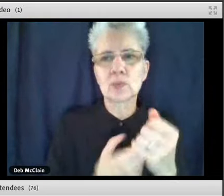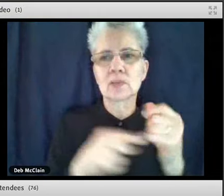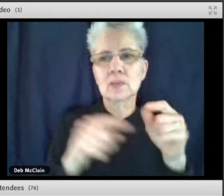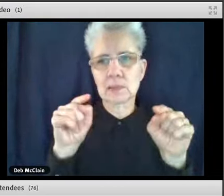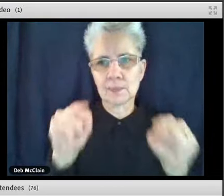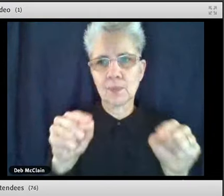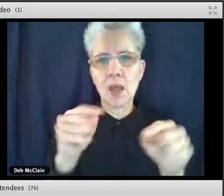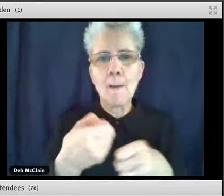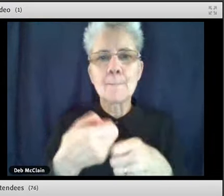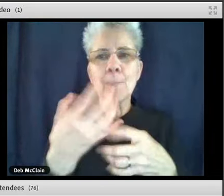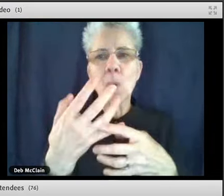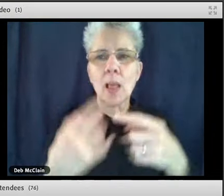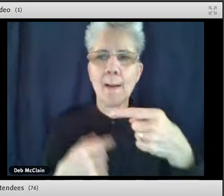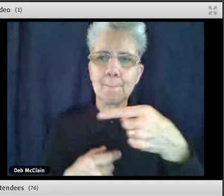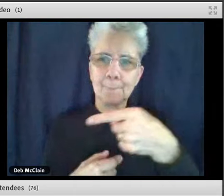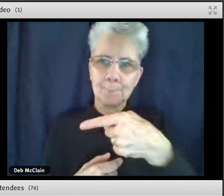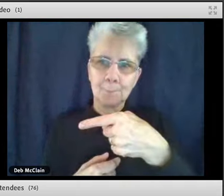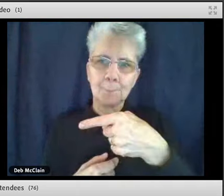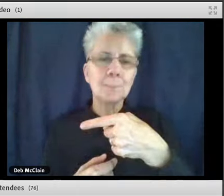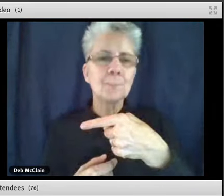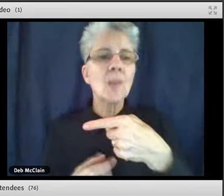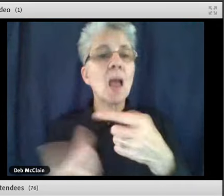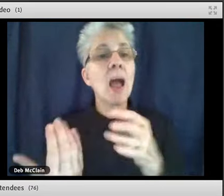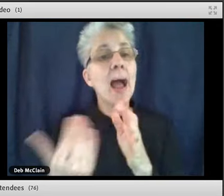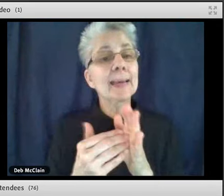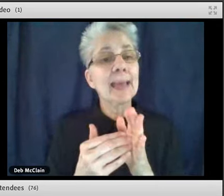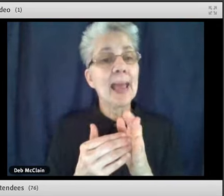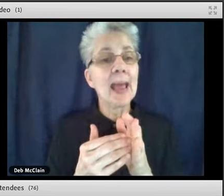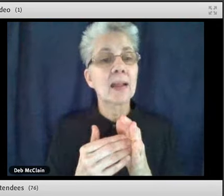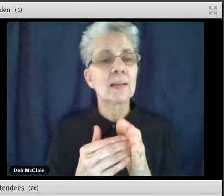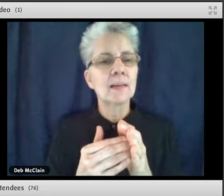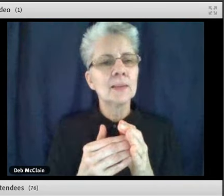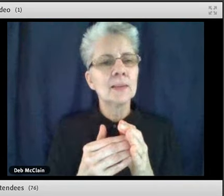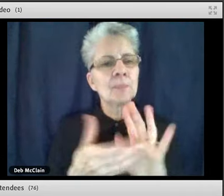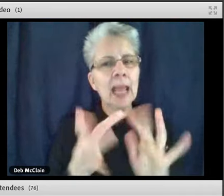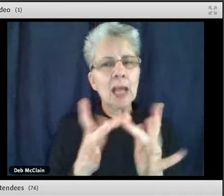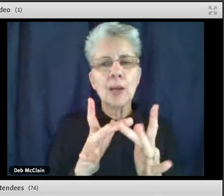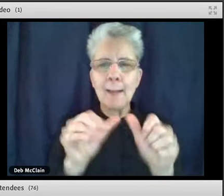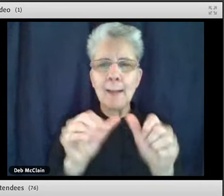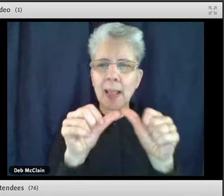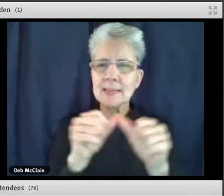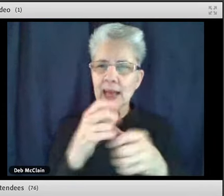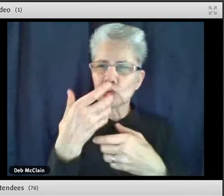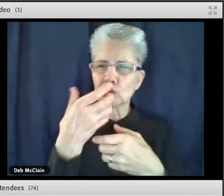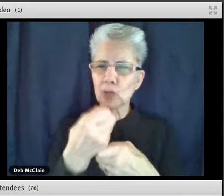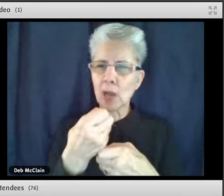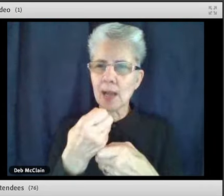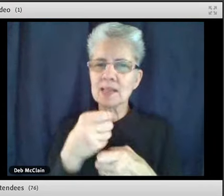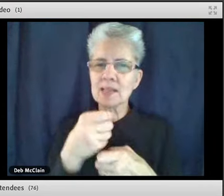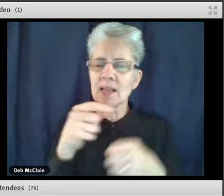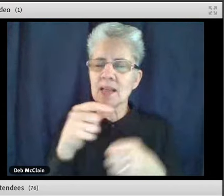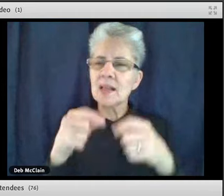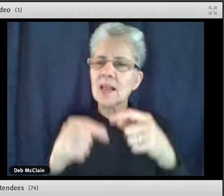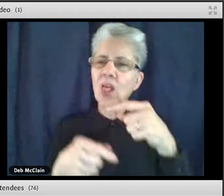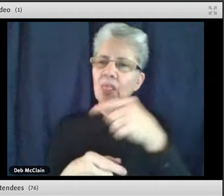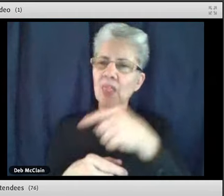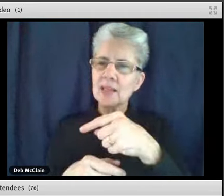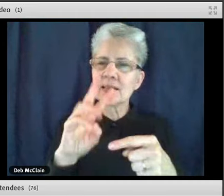of advice for the public. So there's handouts, there's things, they're not written with jargon, they're easy to